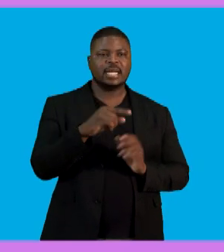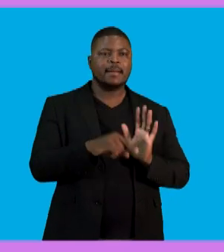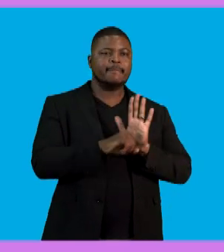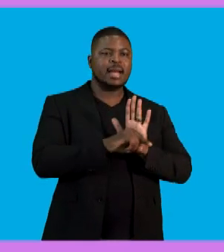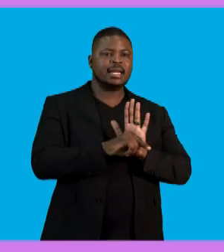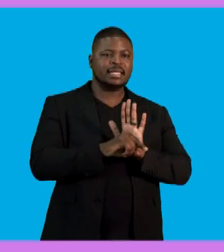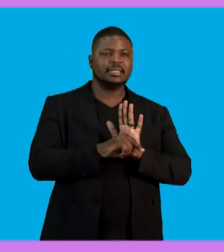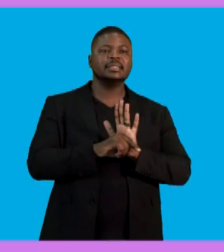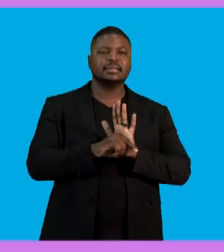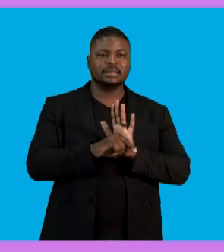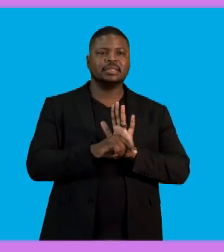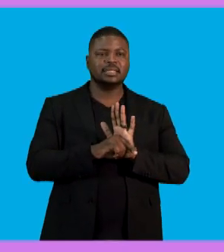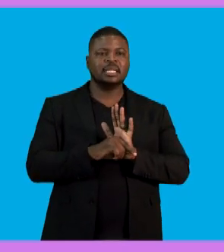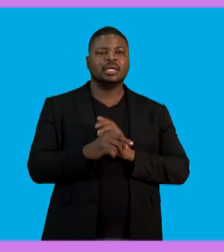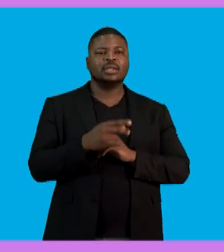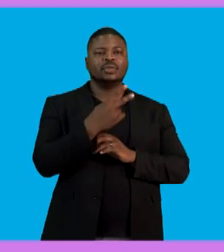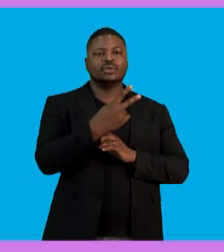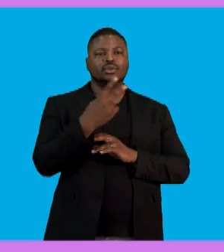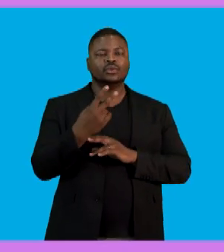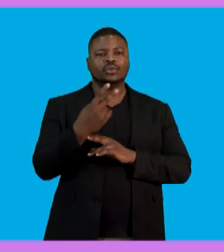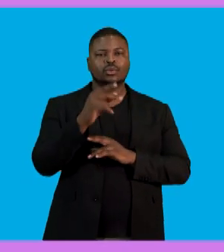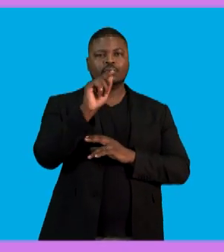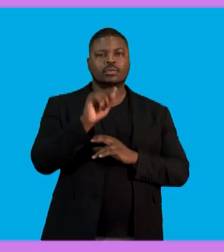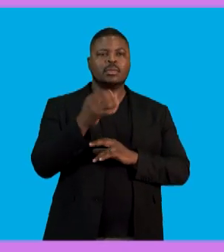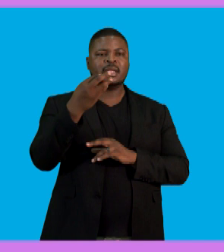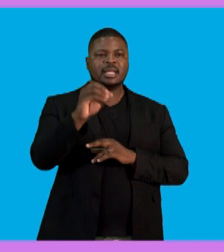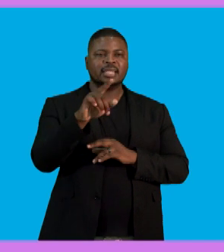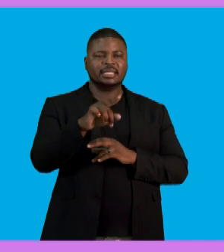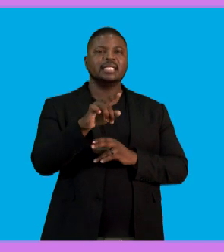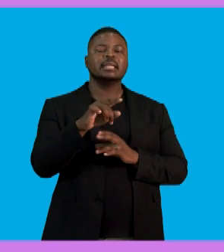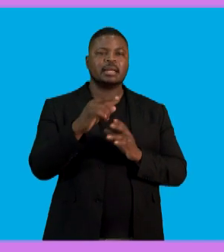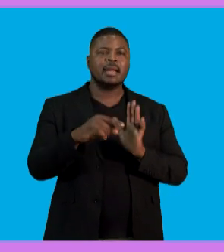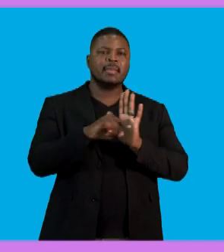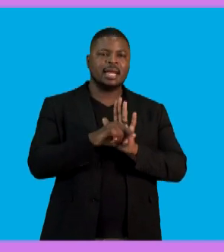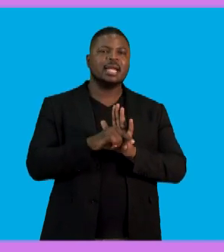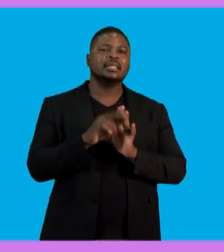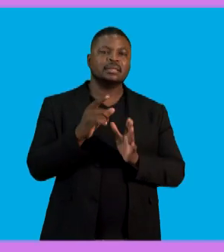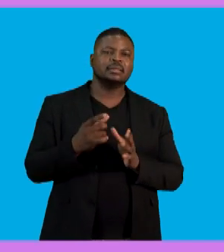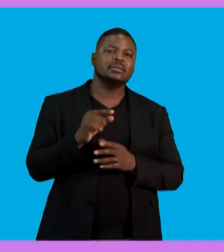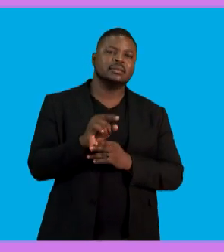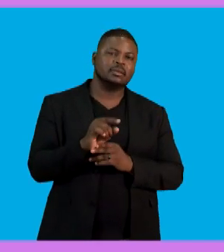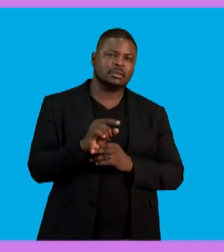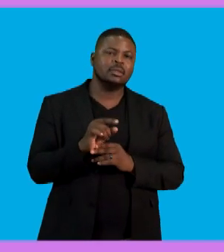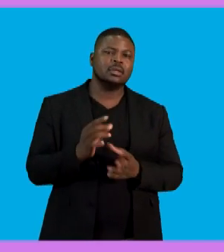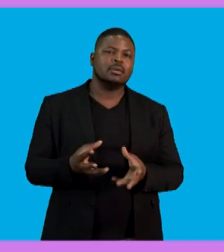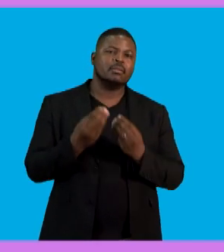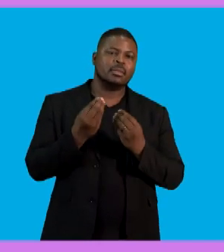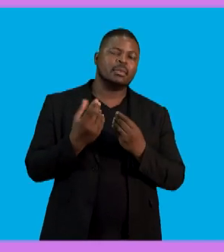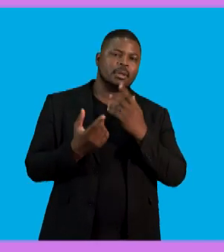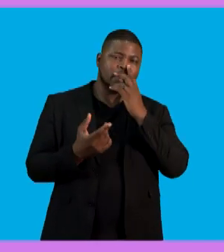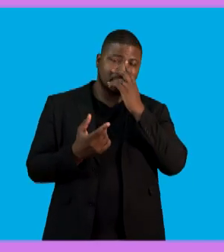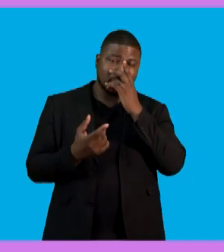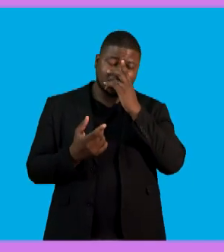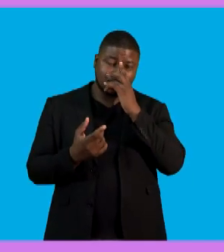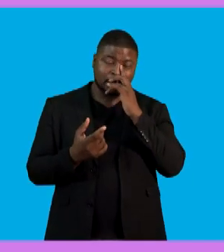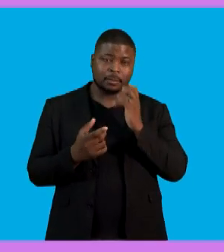22:30. Then you do the calculation. 0 minus 0 is 0. 4 minus 1, 4 minus 3 is 1. Then what is 23